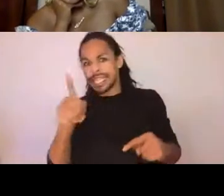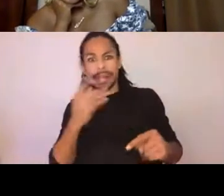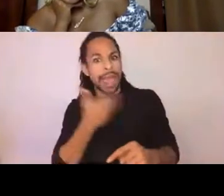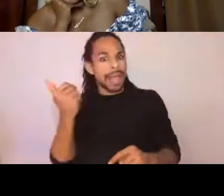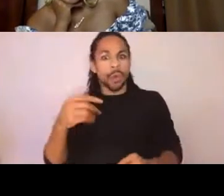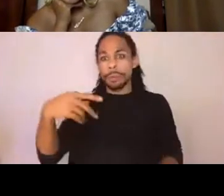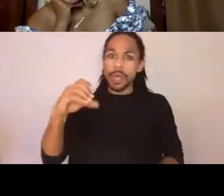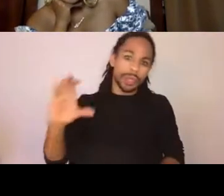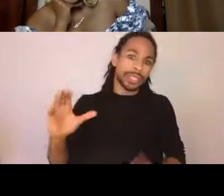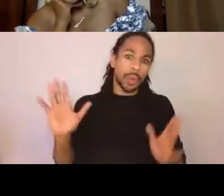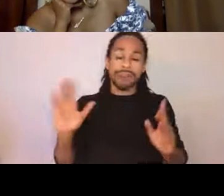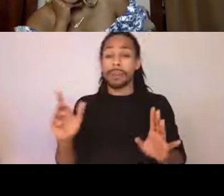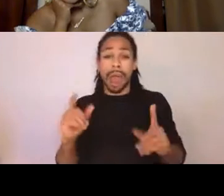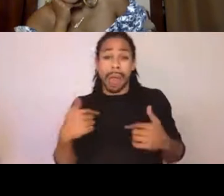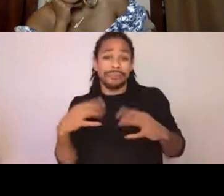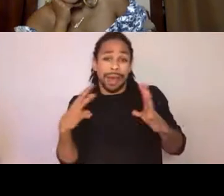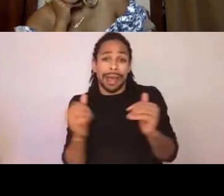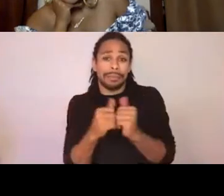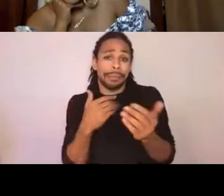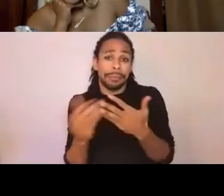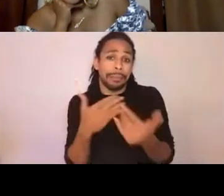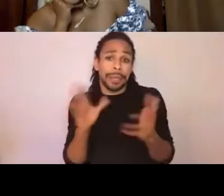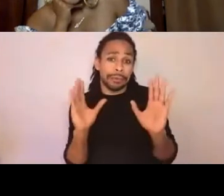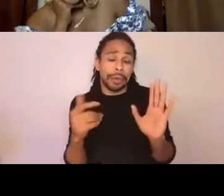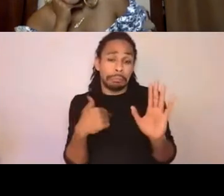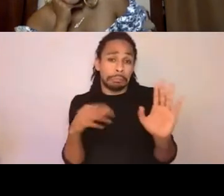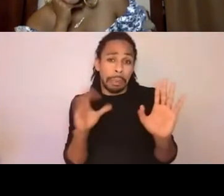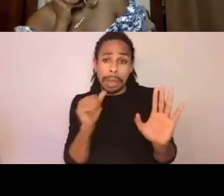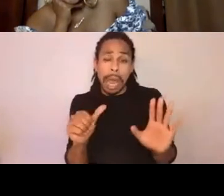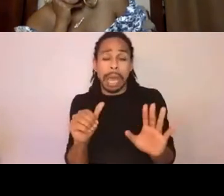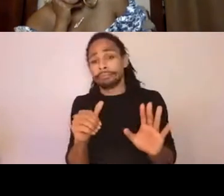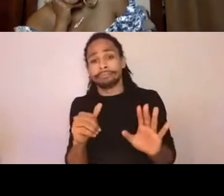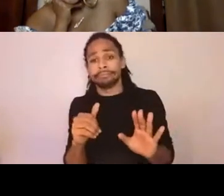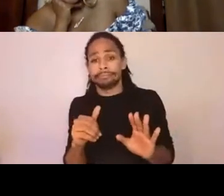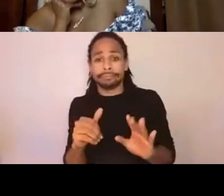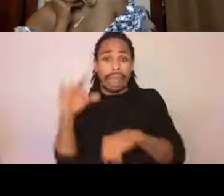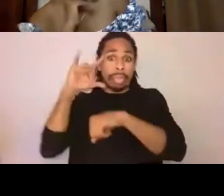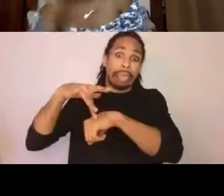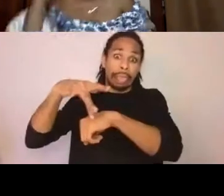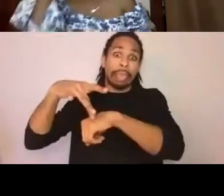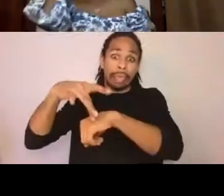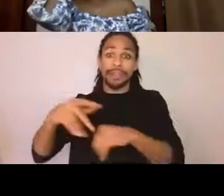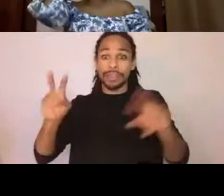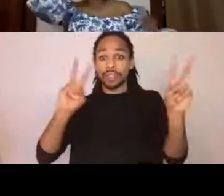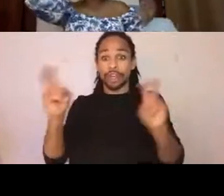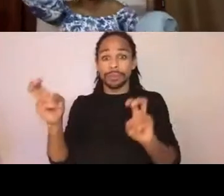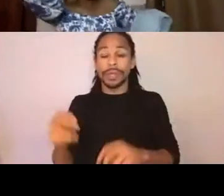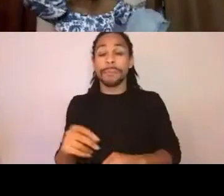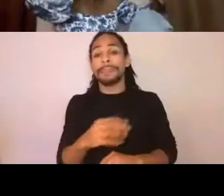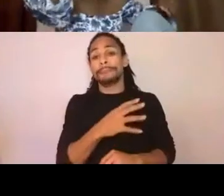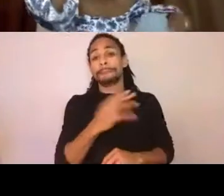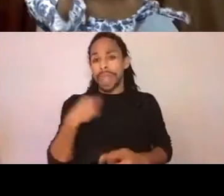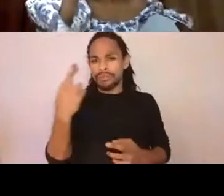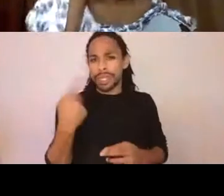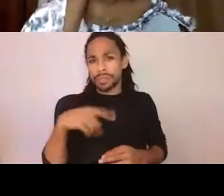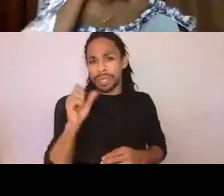really jive with what everyone's saying about belaboring the terms and that not being the work and that we can walk and chew gum. And also I